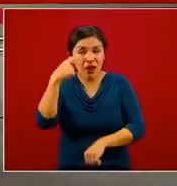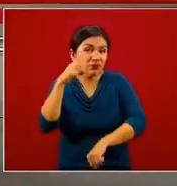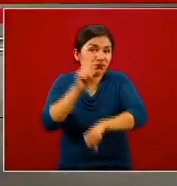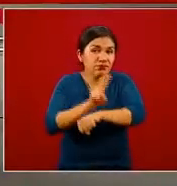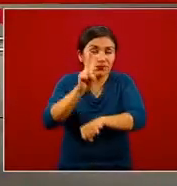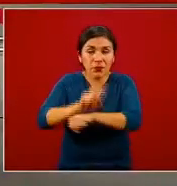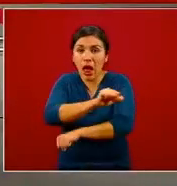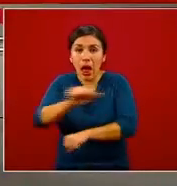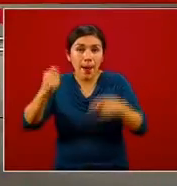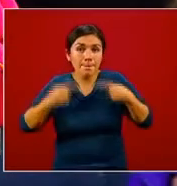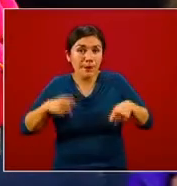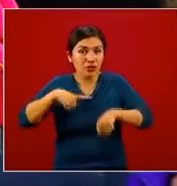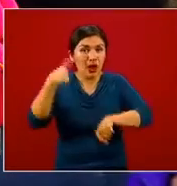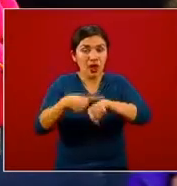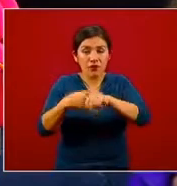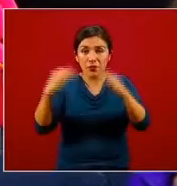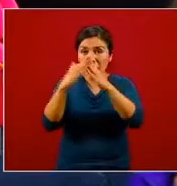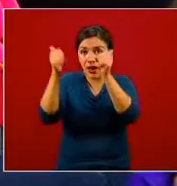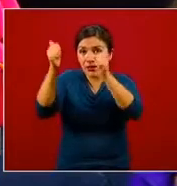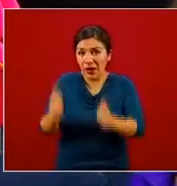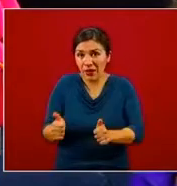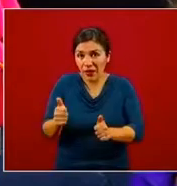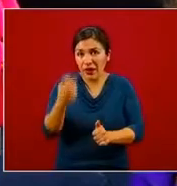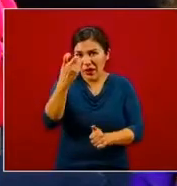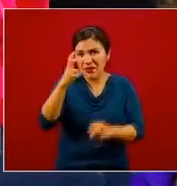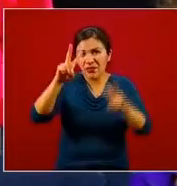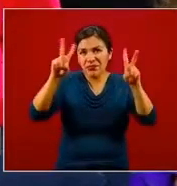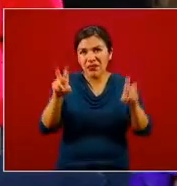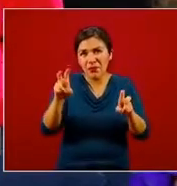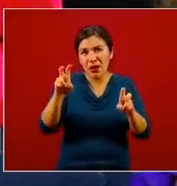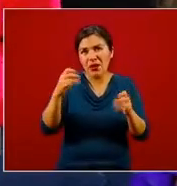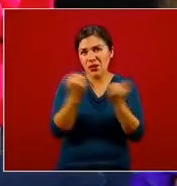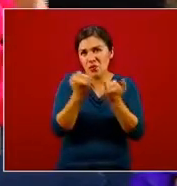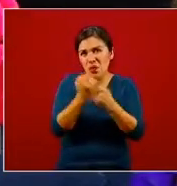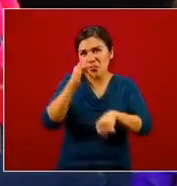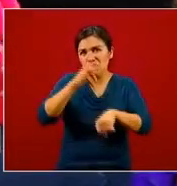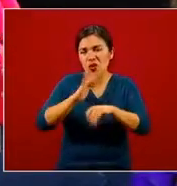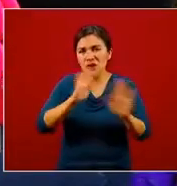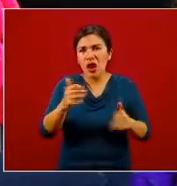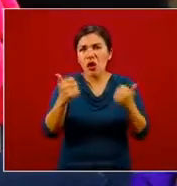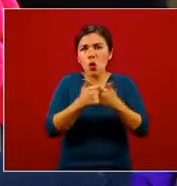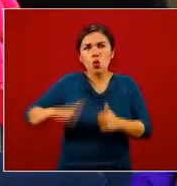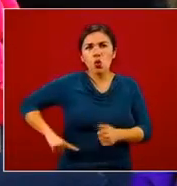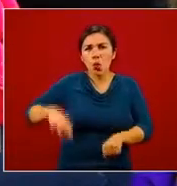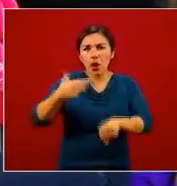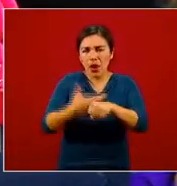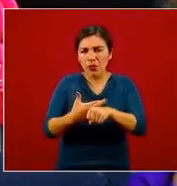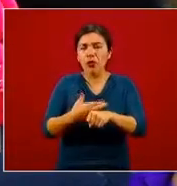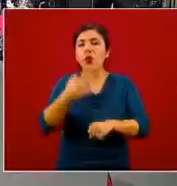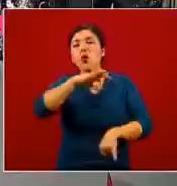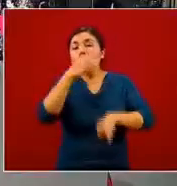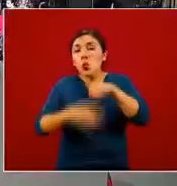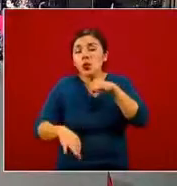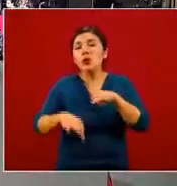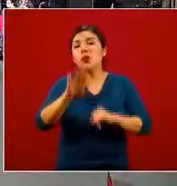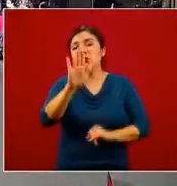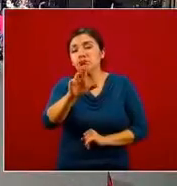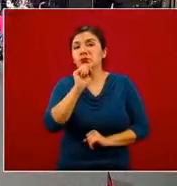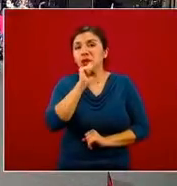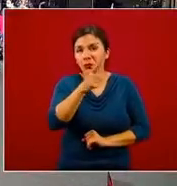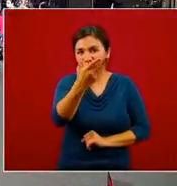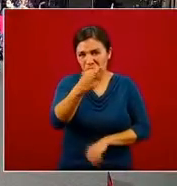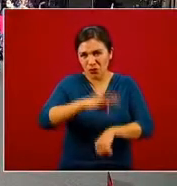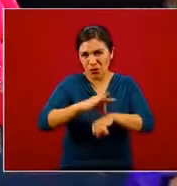tests. And I also want to know if you will have health promoter staff for